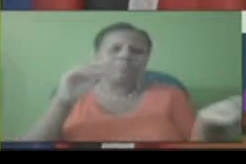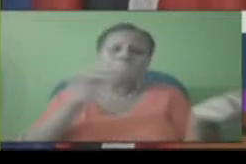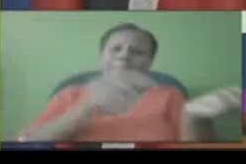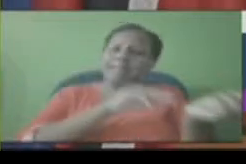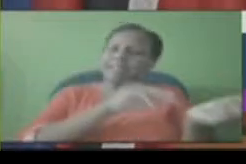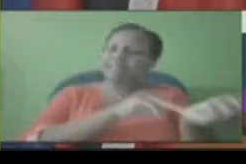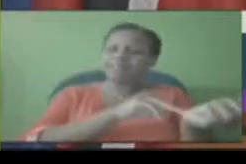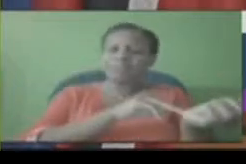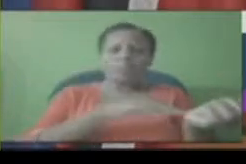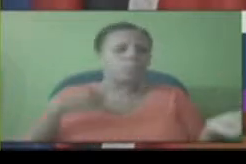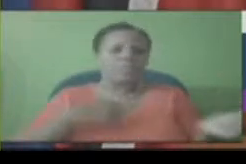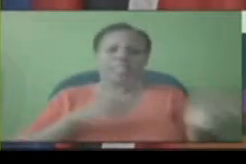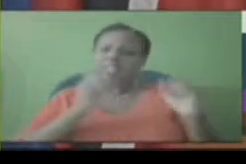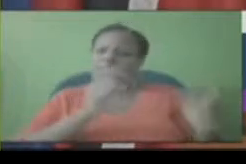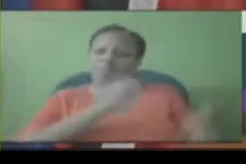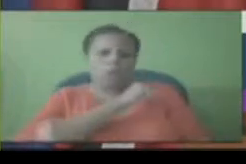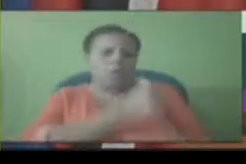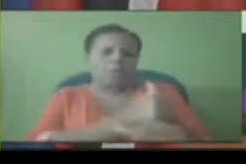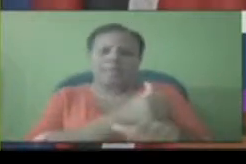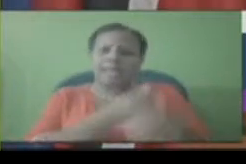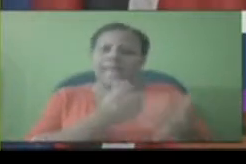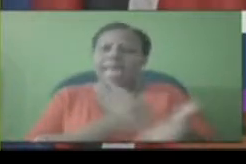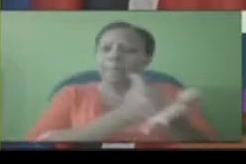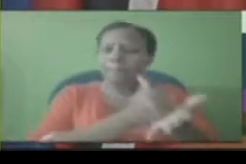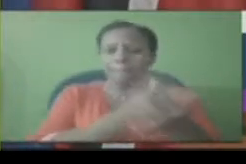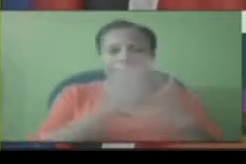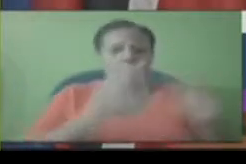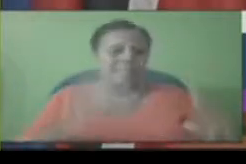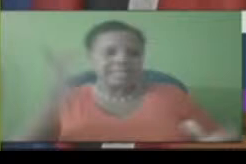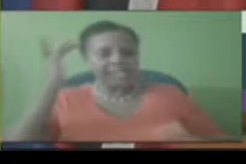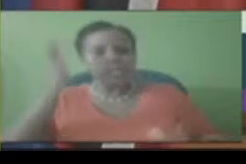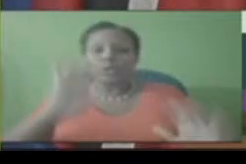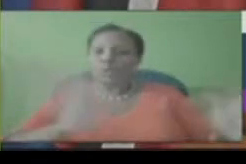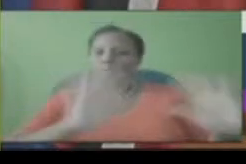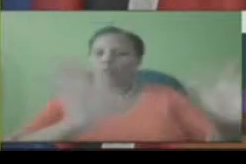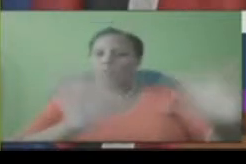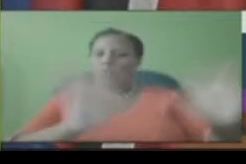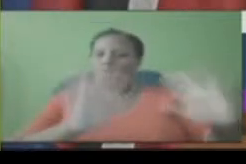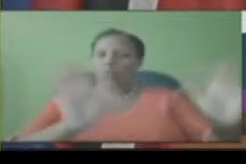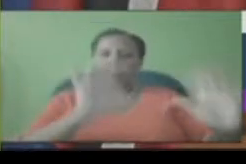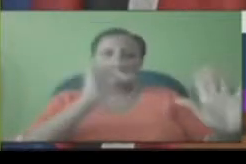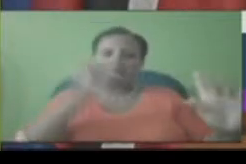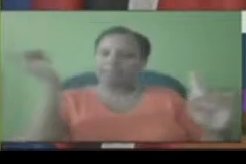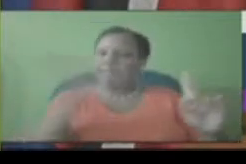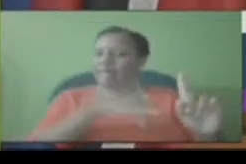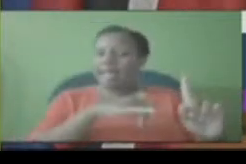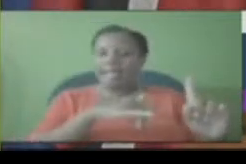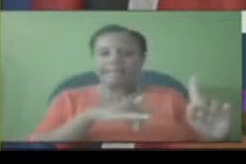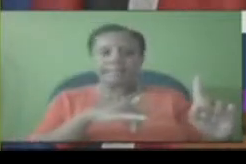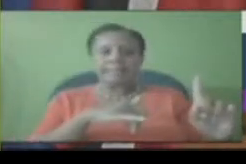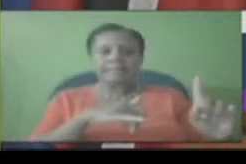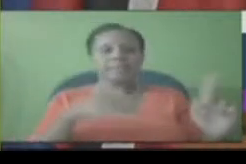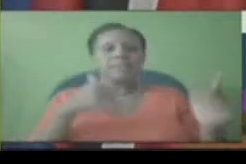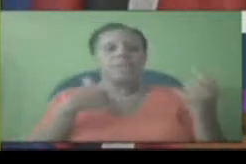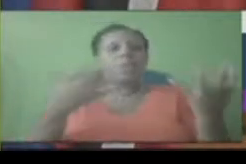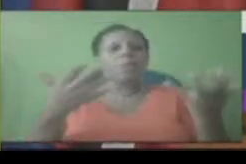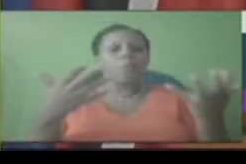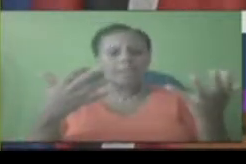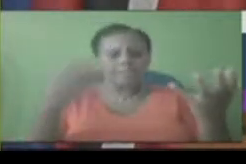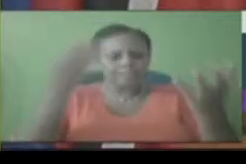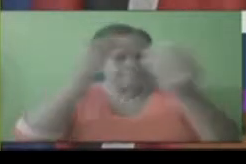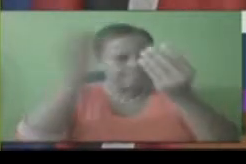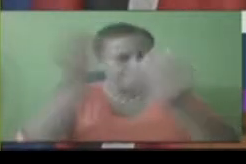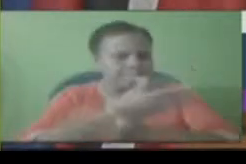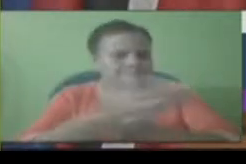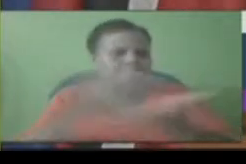want to take a moment also to just give a bit of an overview. We have been able to look at some